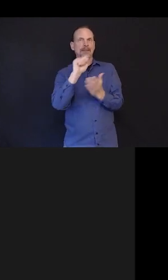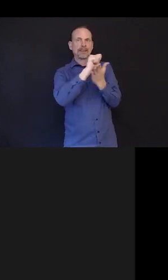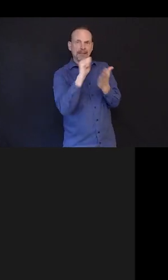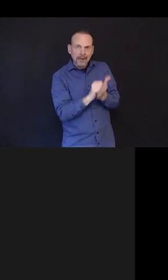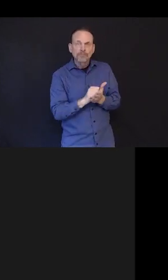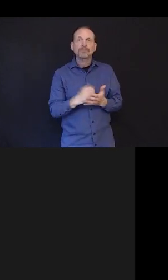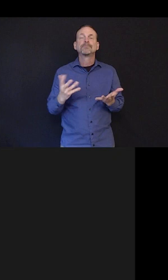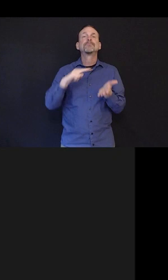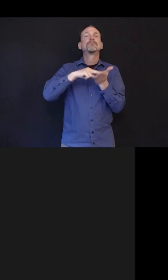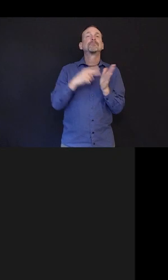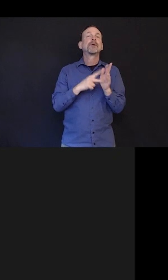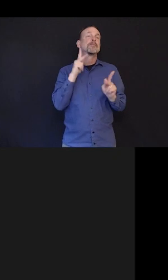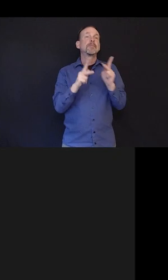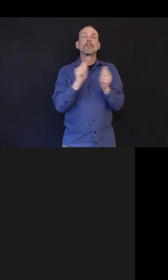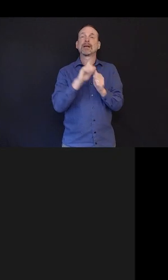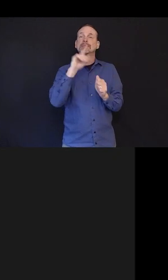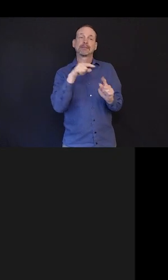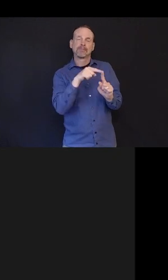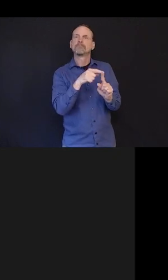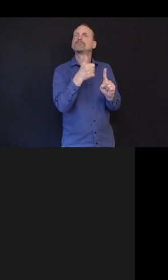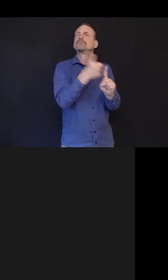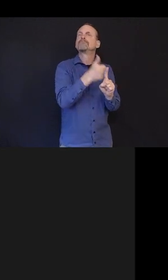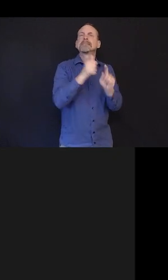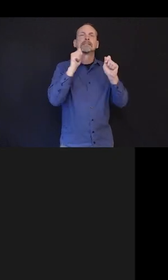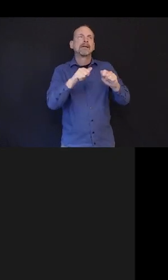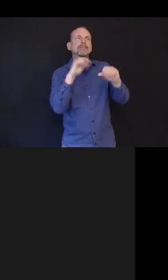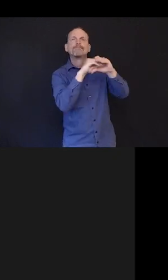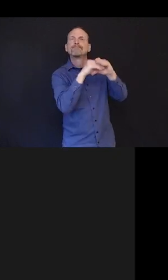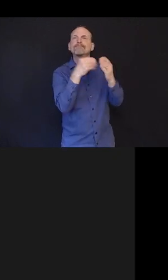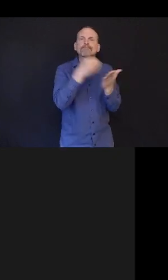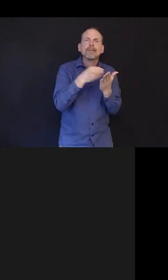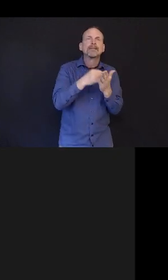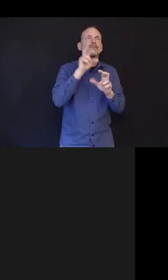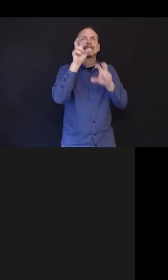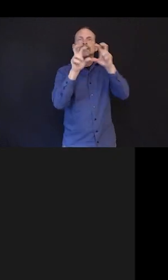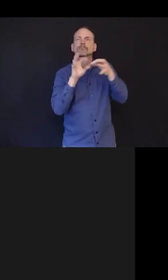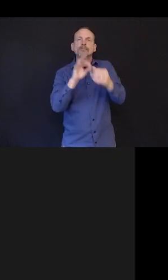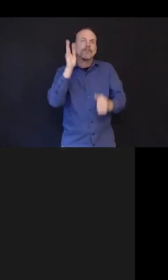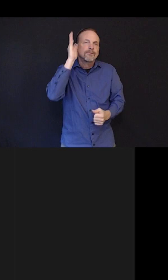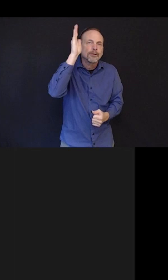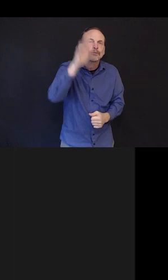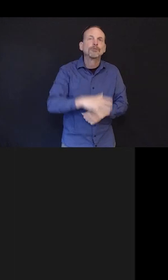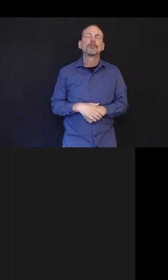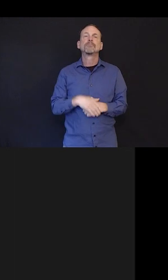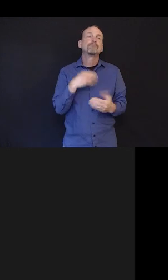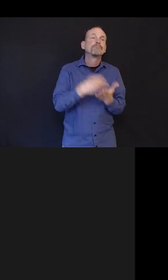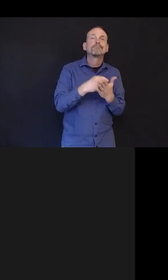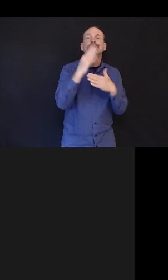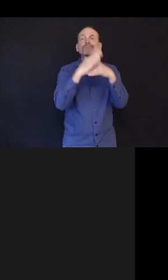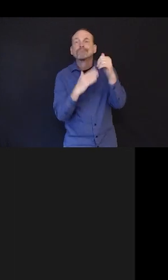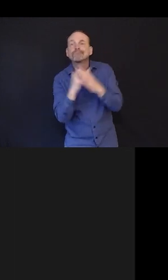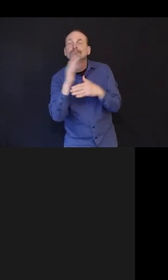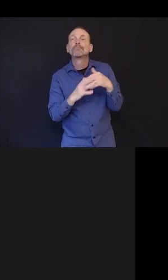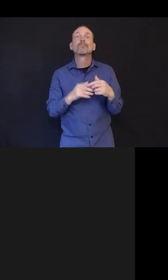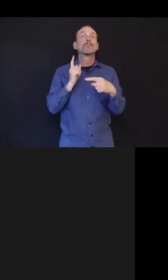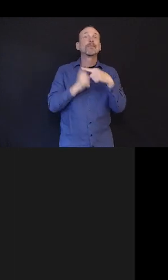with disabilities to save their own money and invest in their future and be more financially secure without putting those